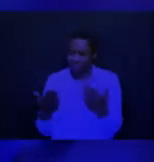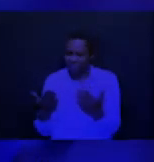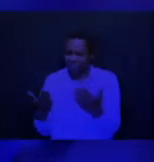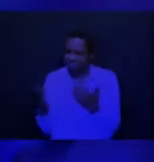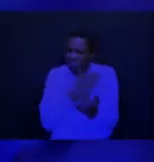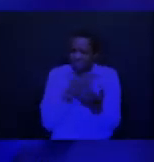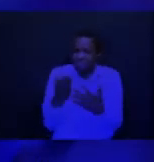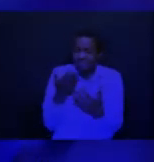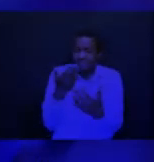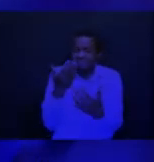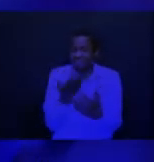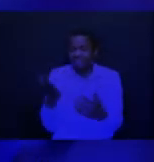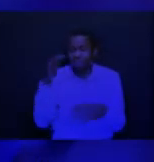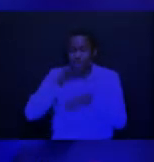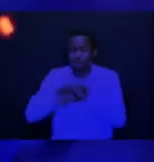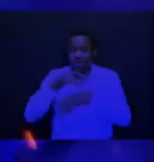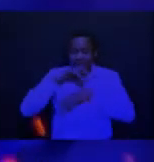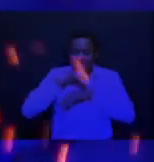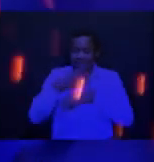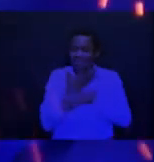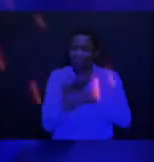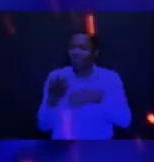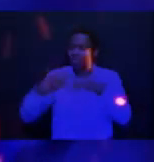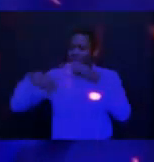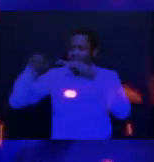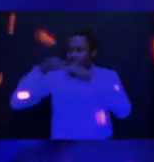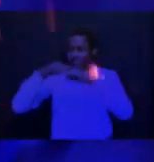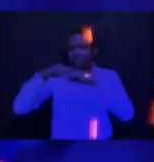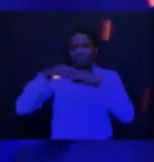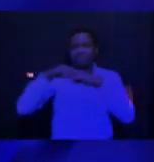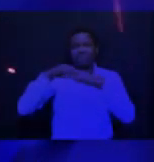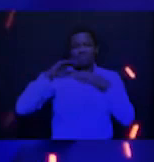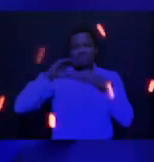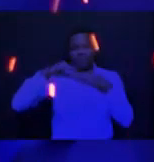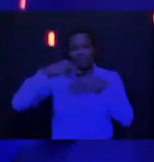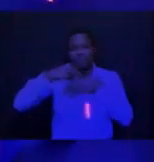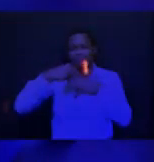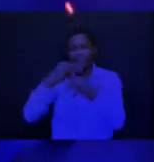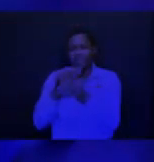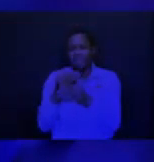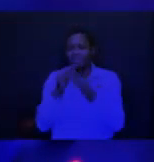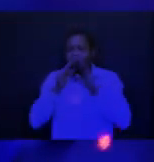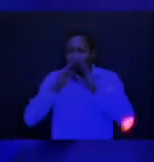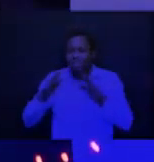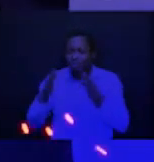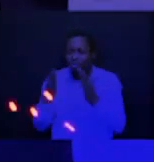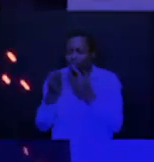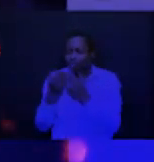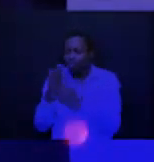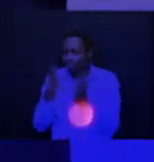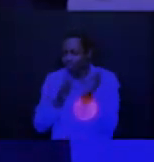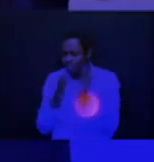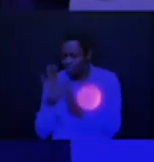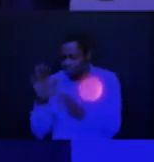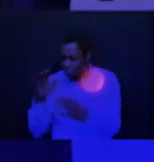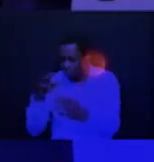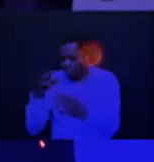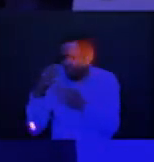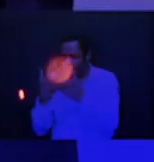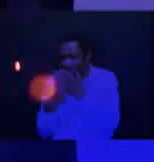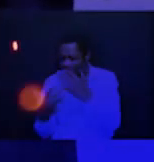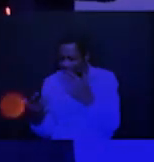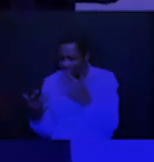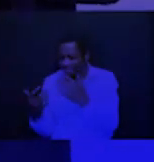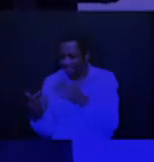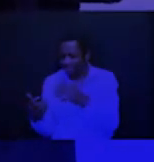by making peace through his blood shed on the cross. Na onno ne so apata